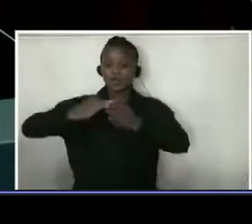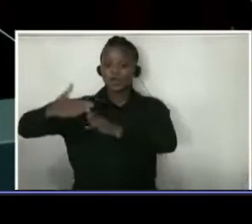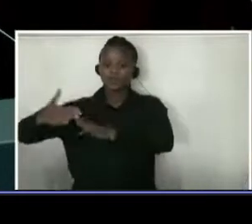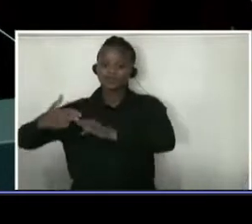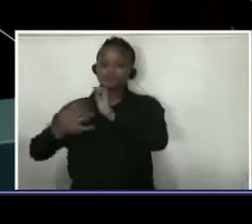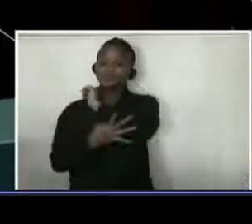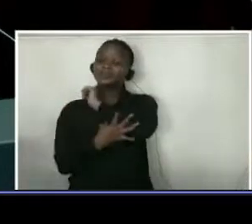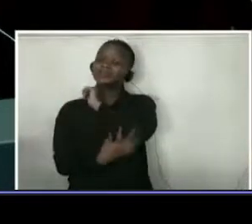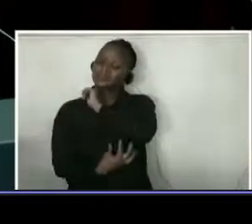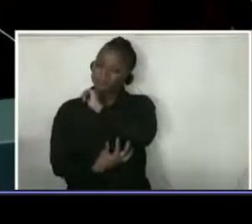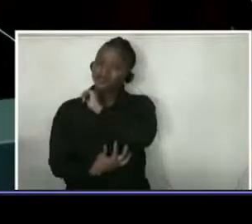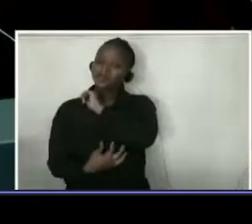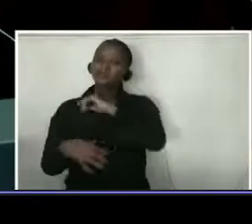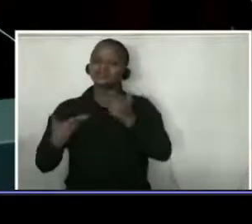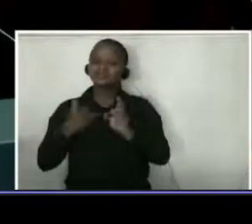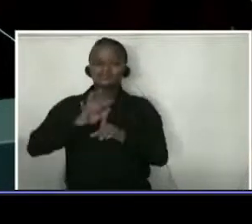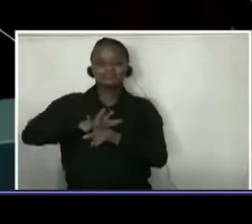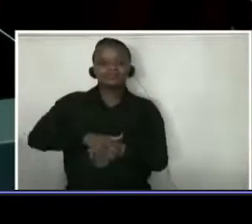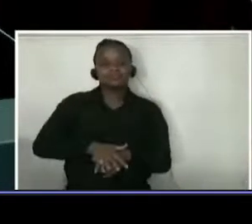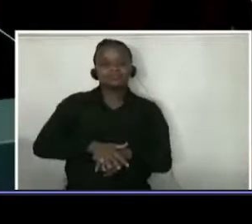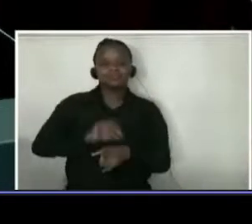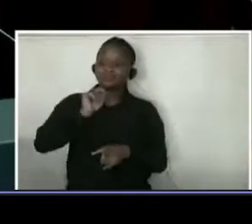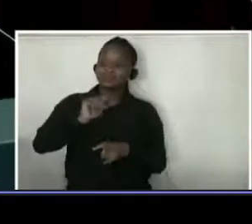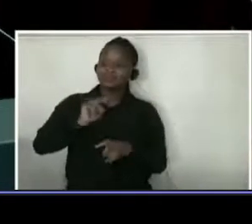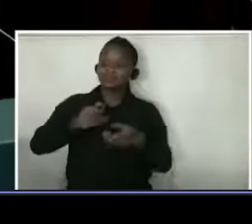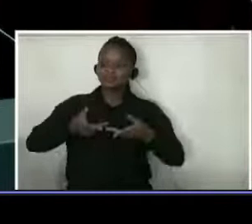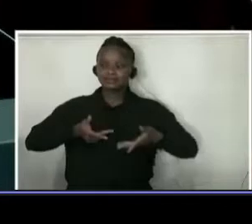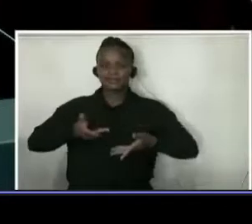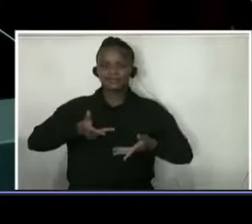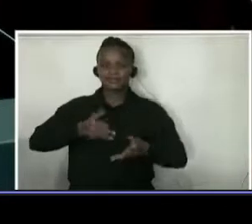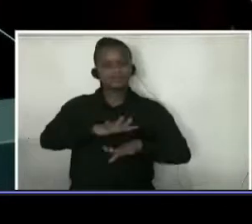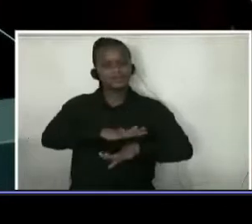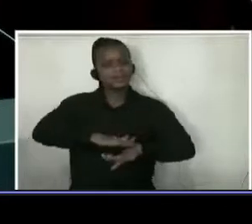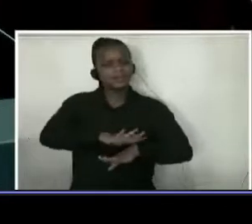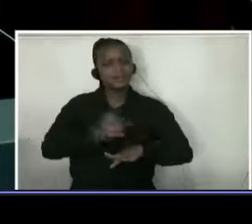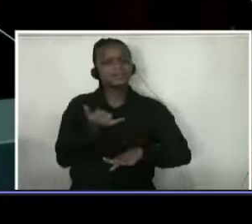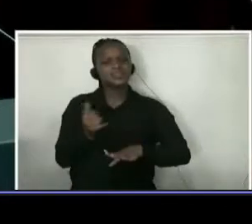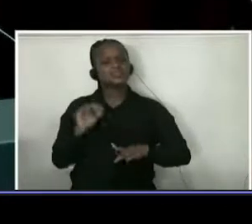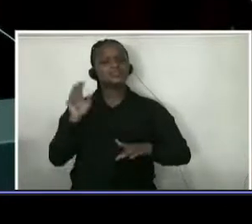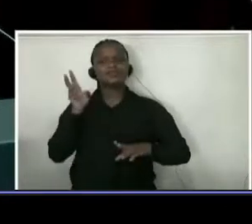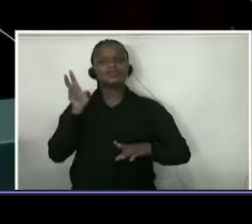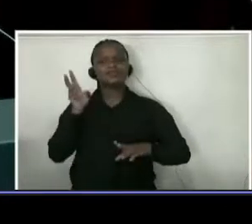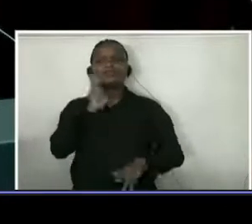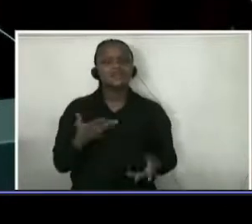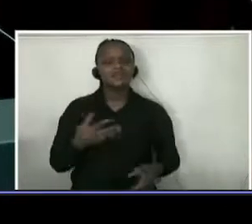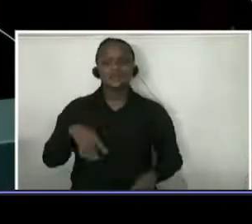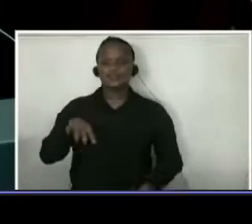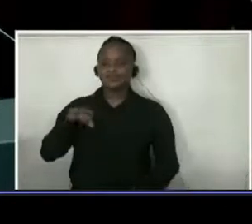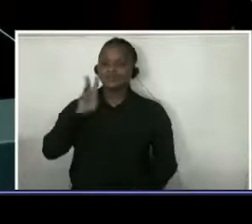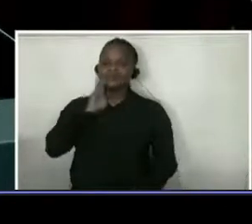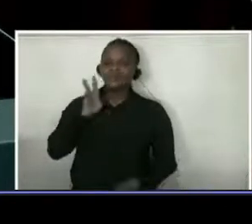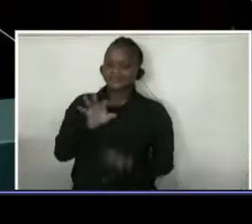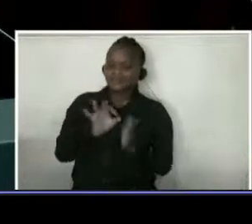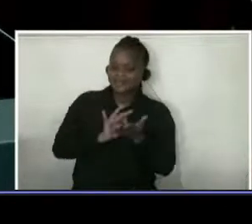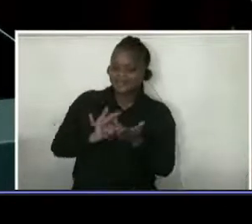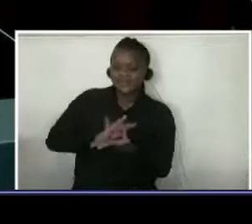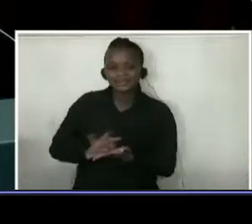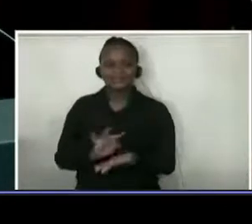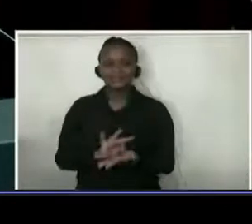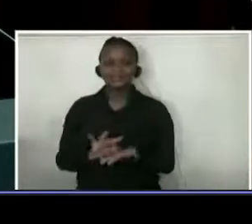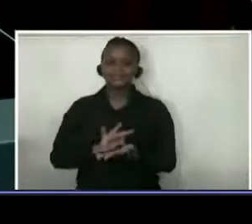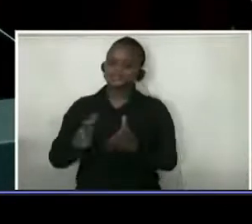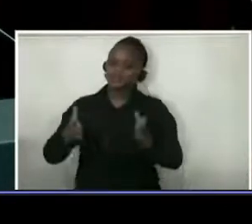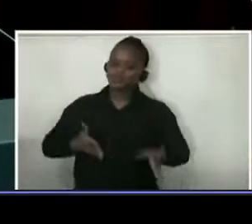being denied access to basic services such as water, sanitation, electricity, and roads. These are